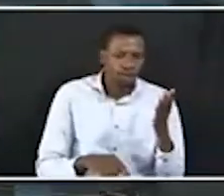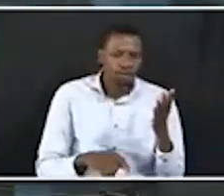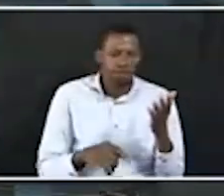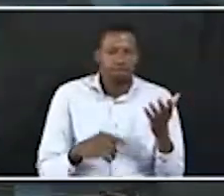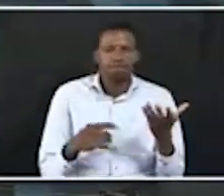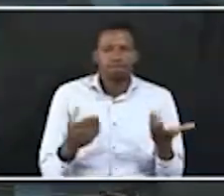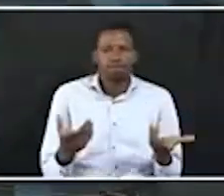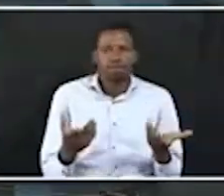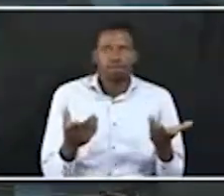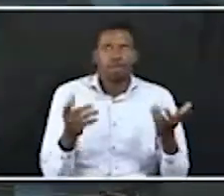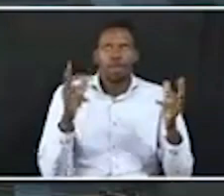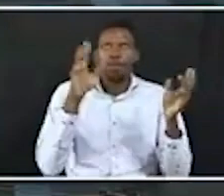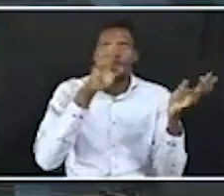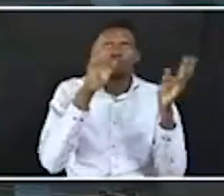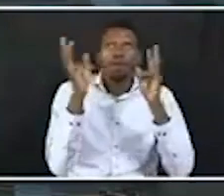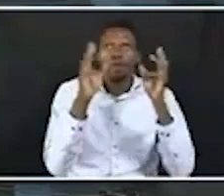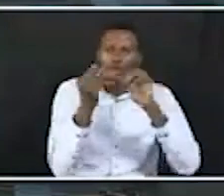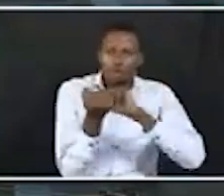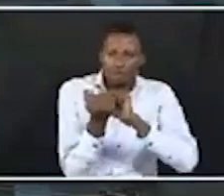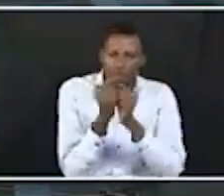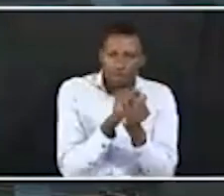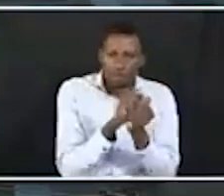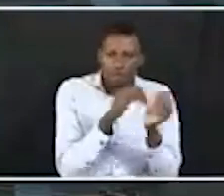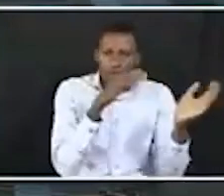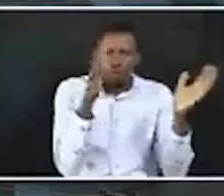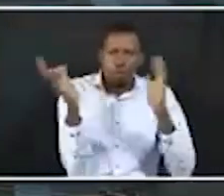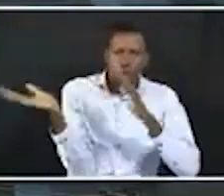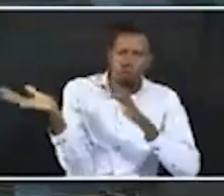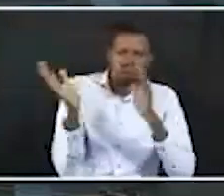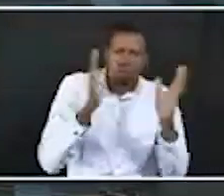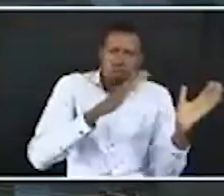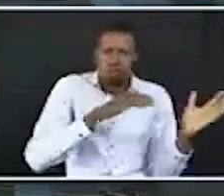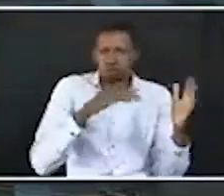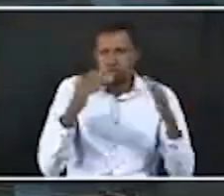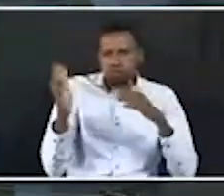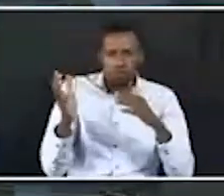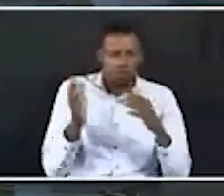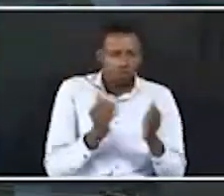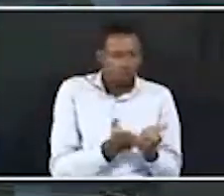weather changed. The wind started blowing and